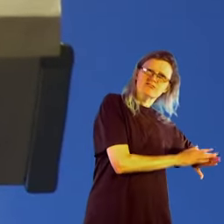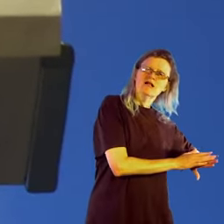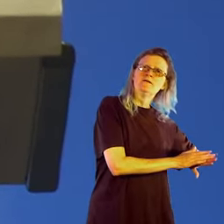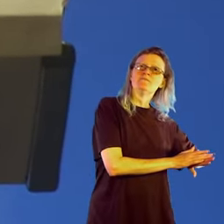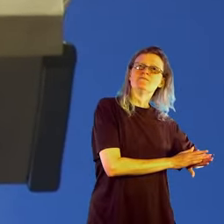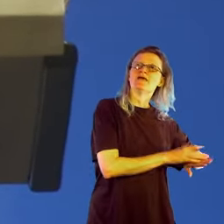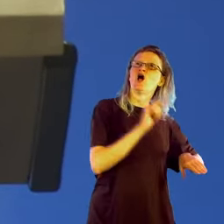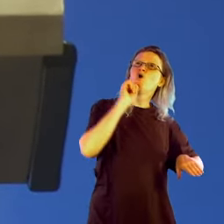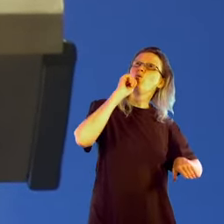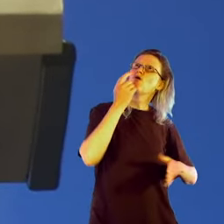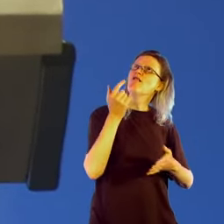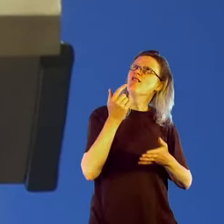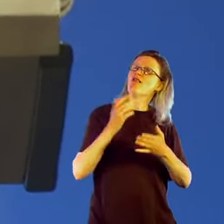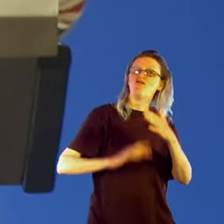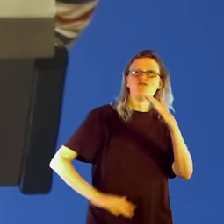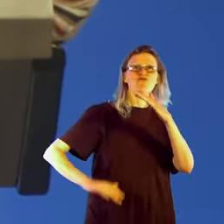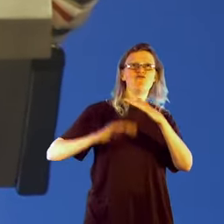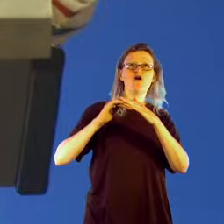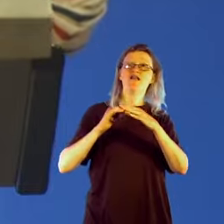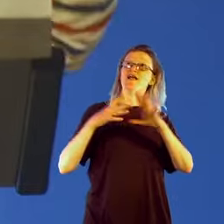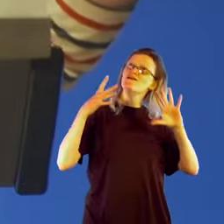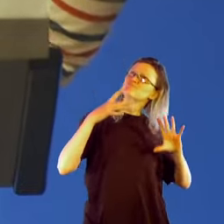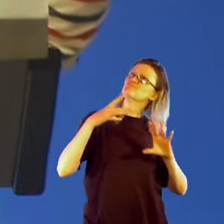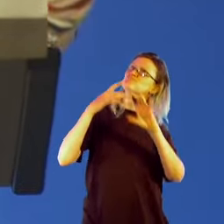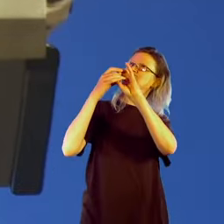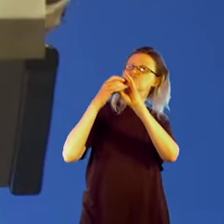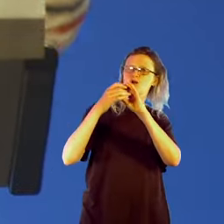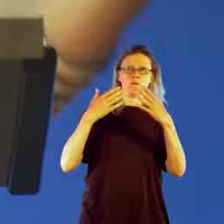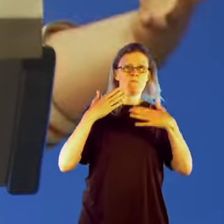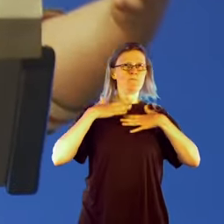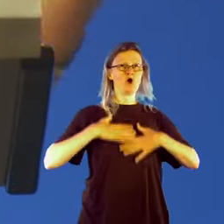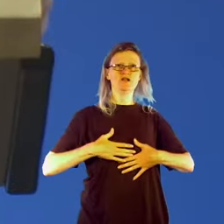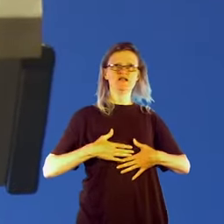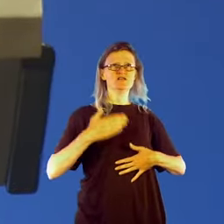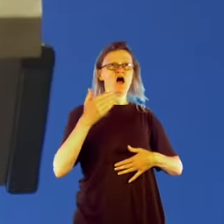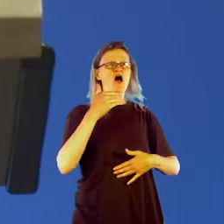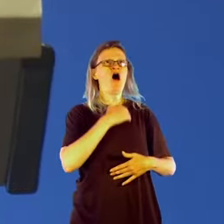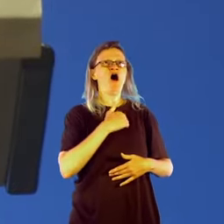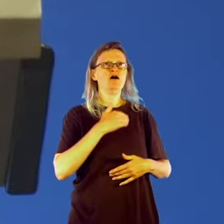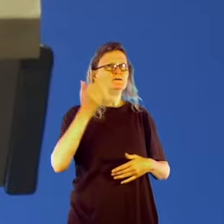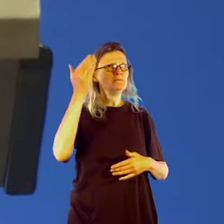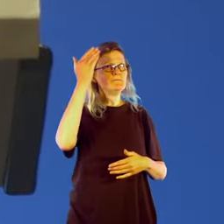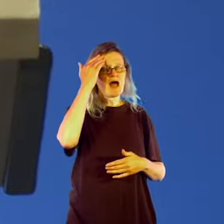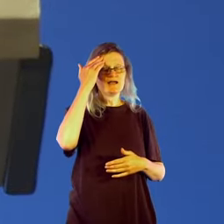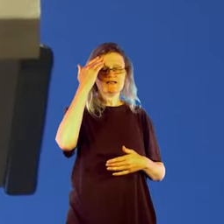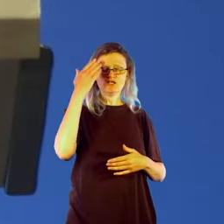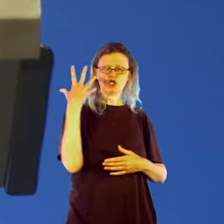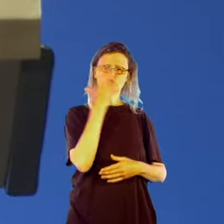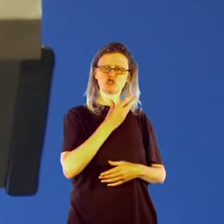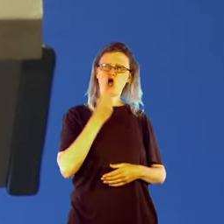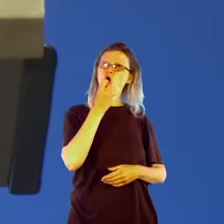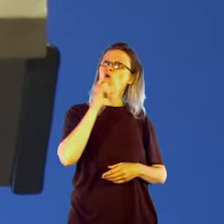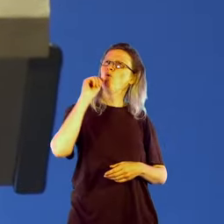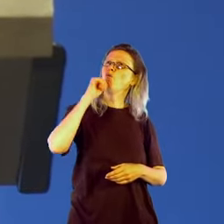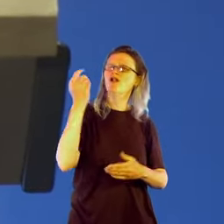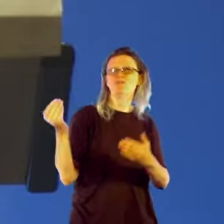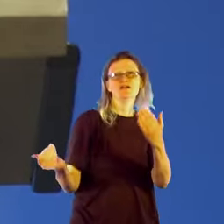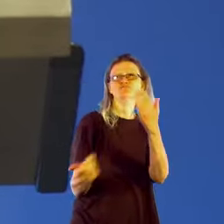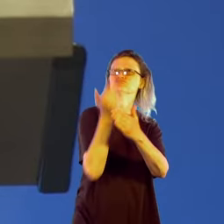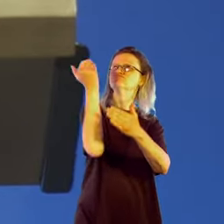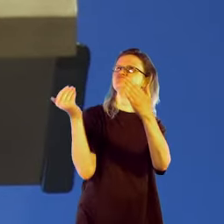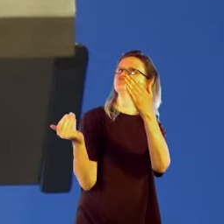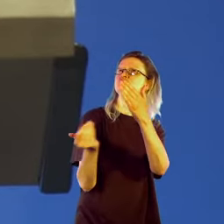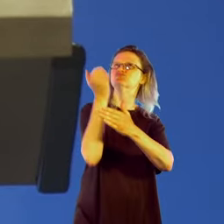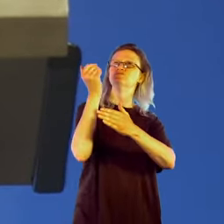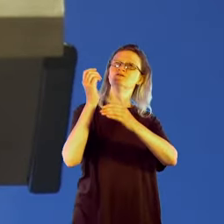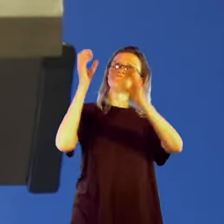its fullness when our bodies, our hearts, our minds, and our souls will be restored